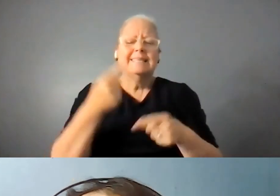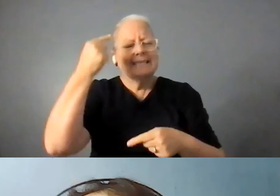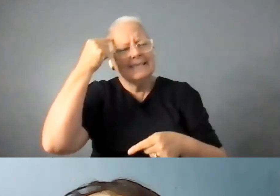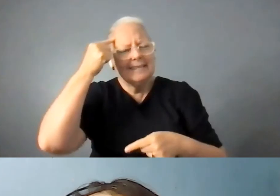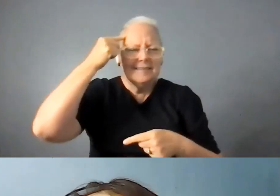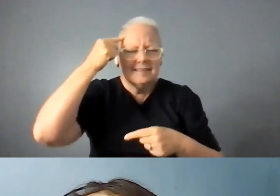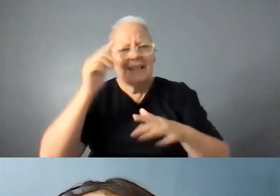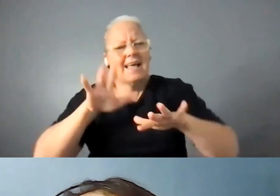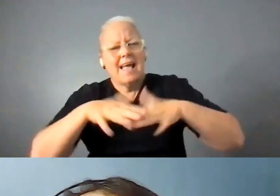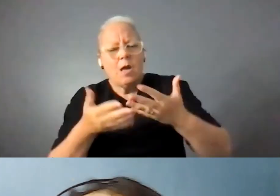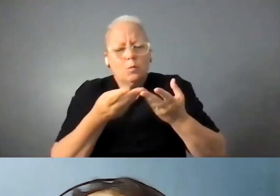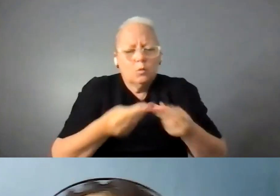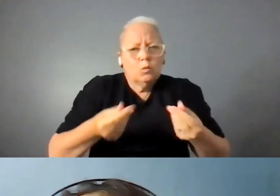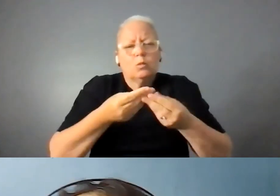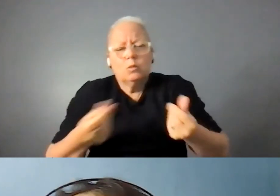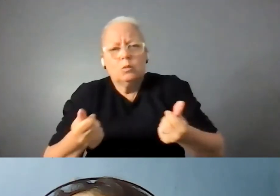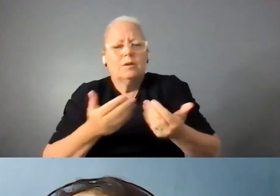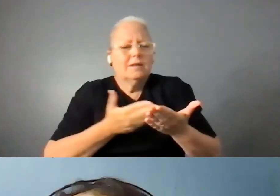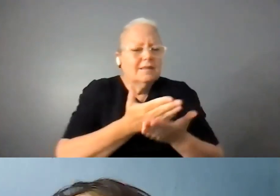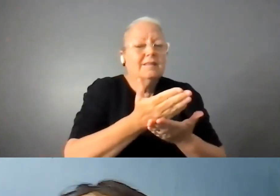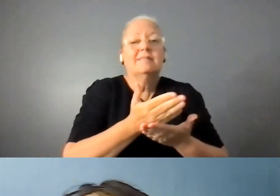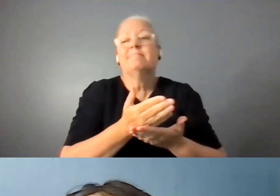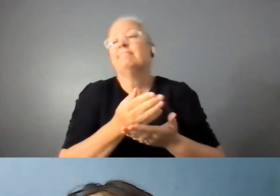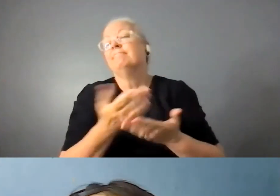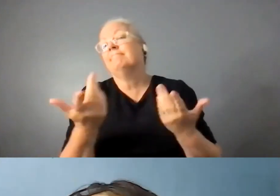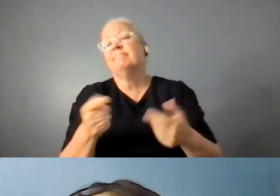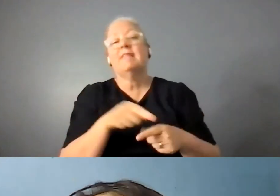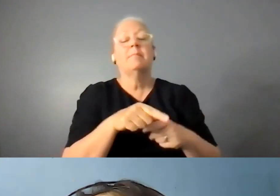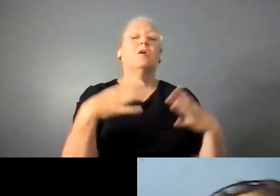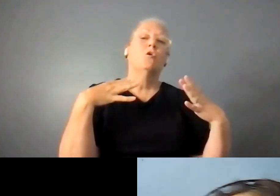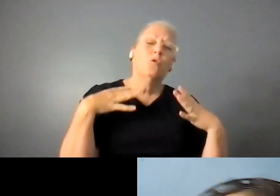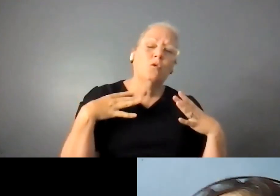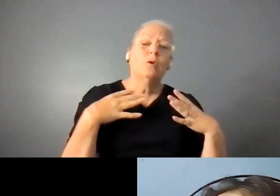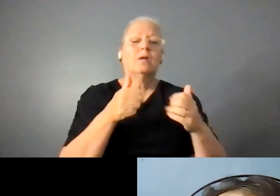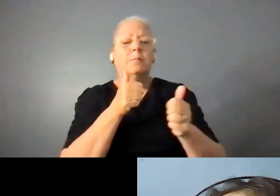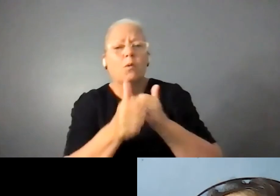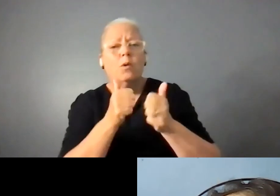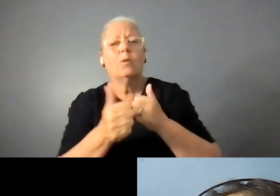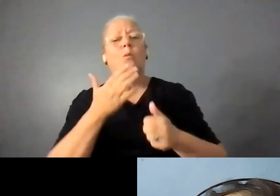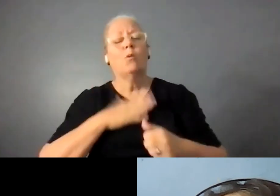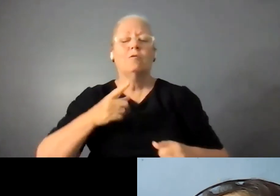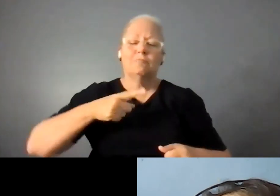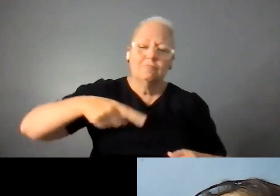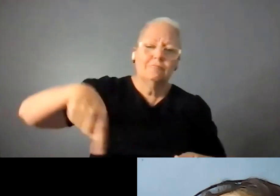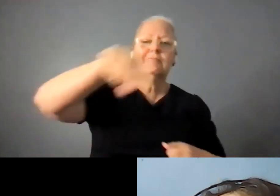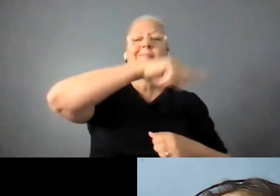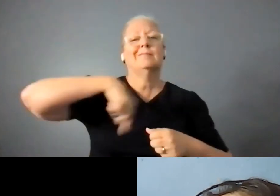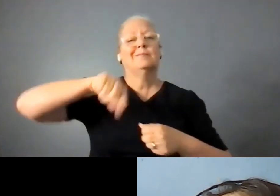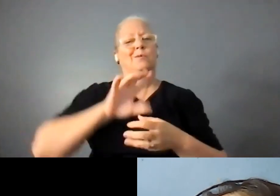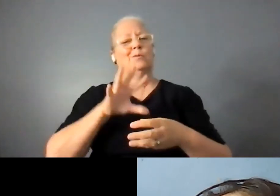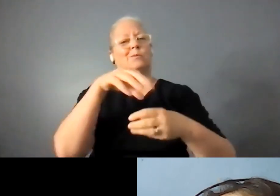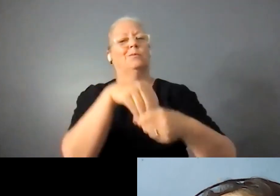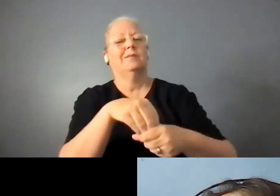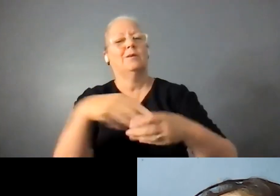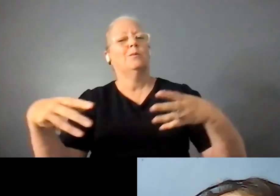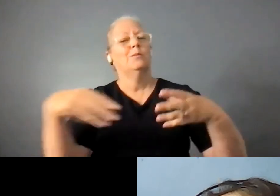these recreational spaces which are inclusive for all of us. So I would